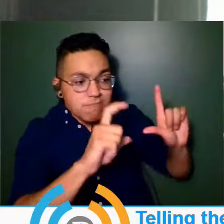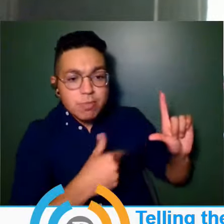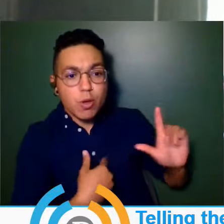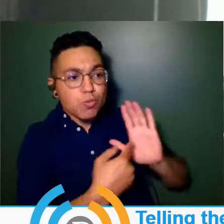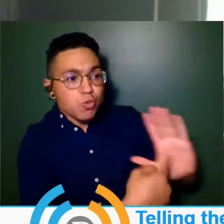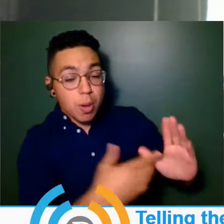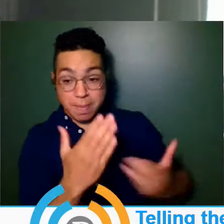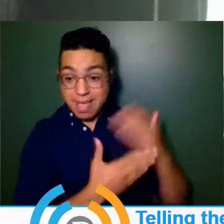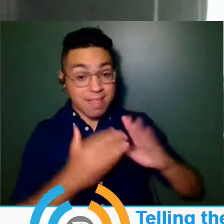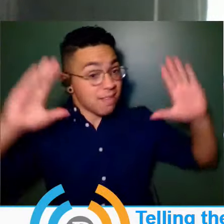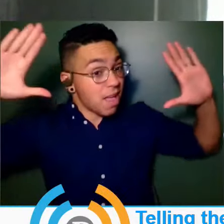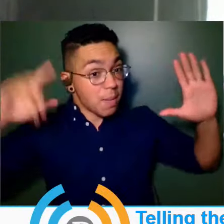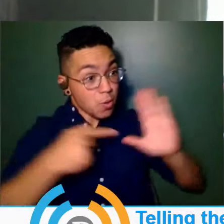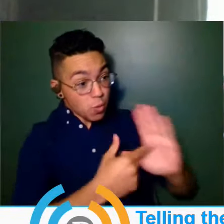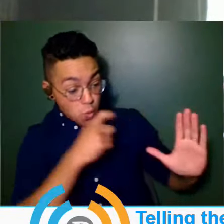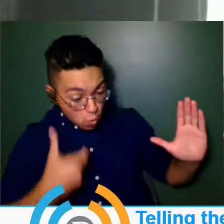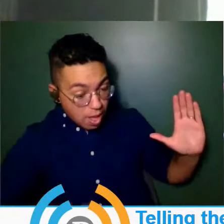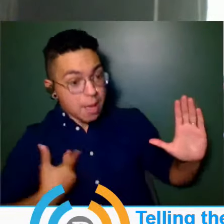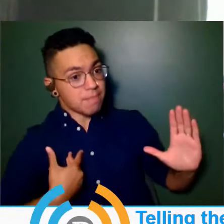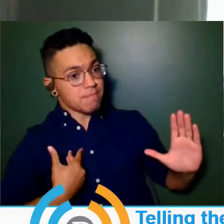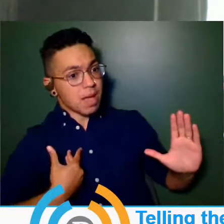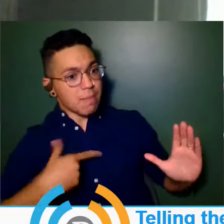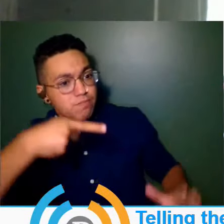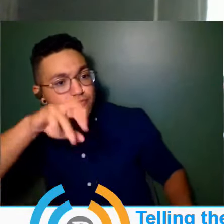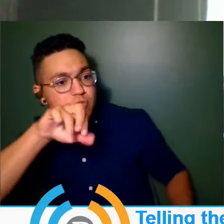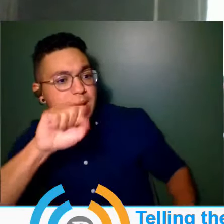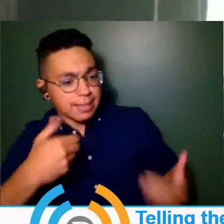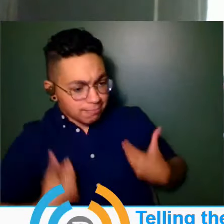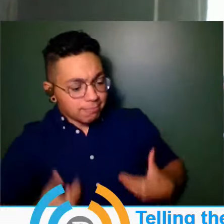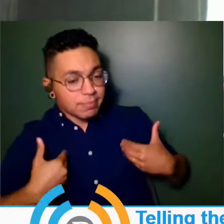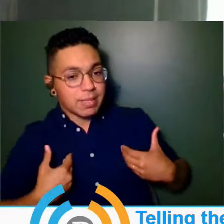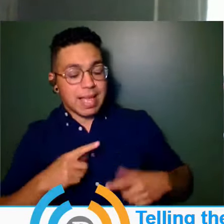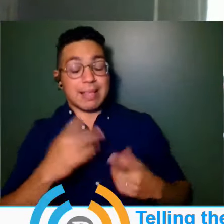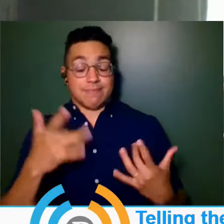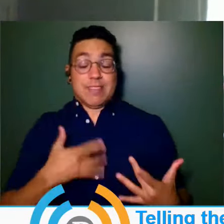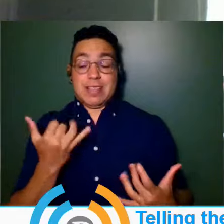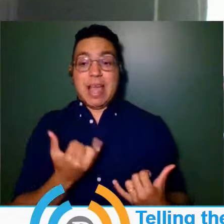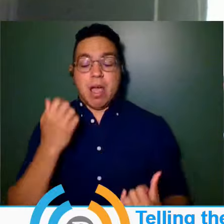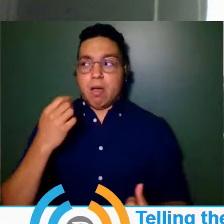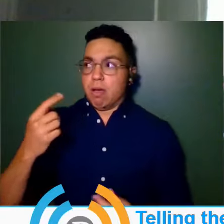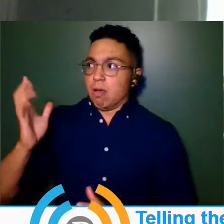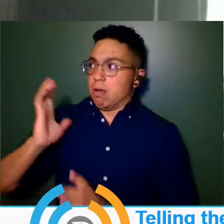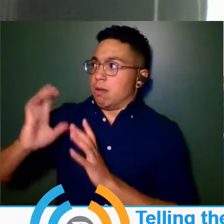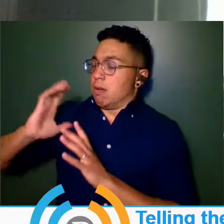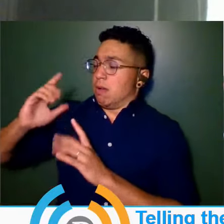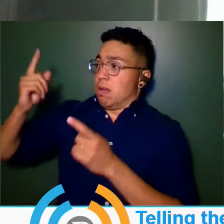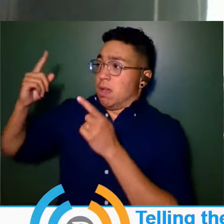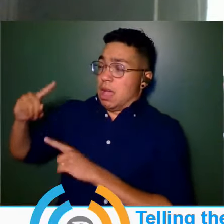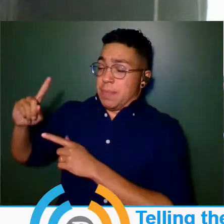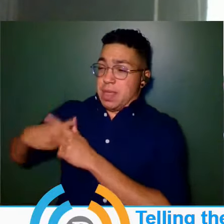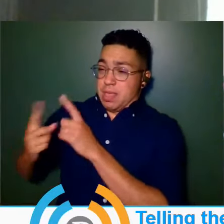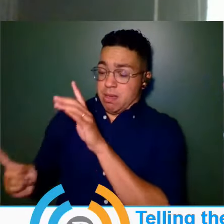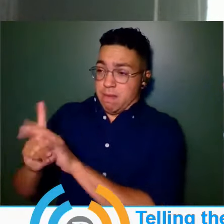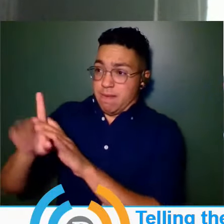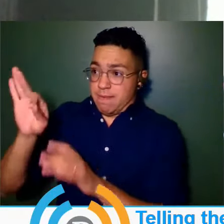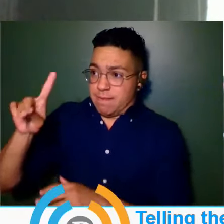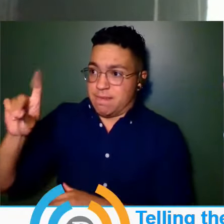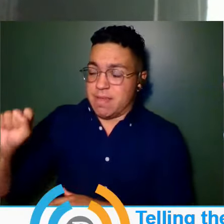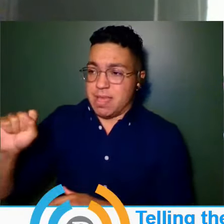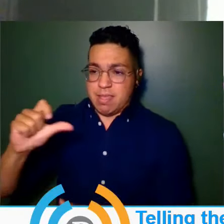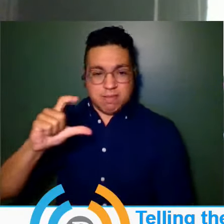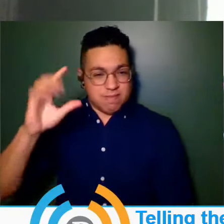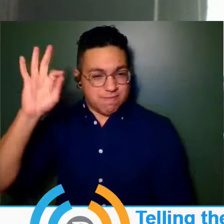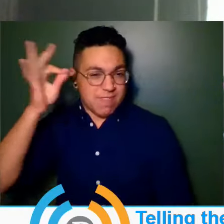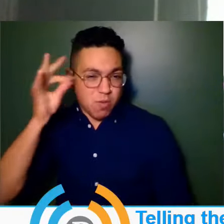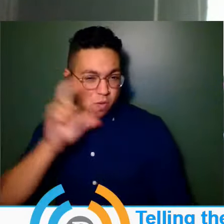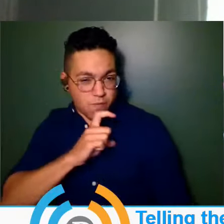So there's that, which frankly seems like a distant memory now, given the arrival of the feds and how